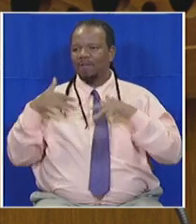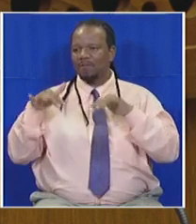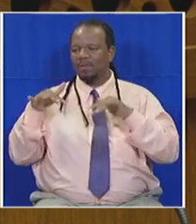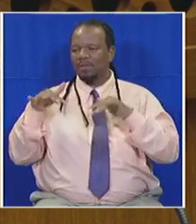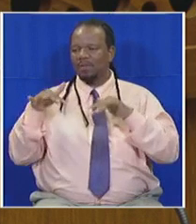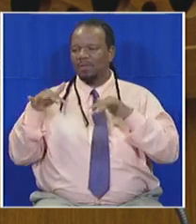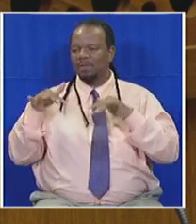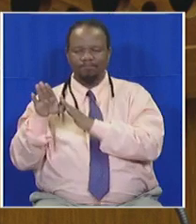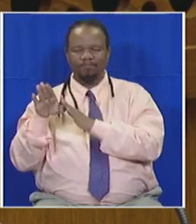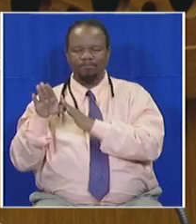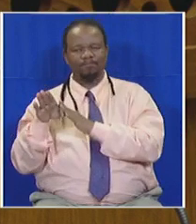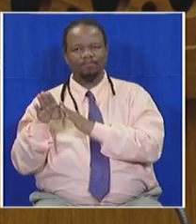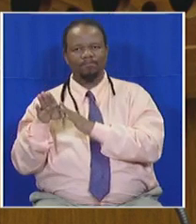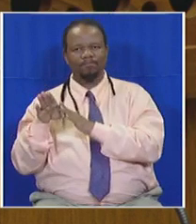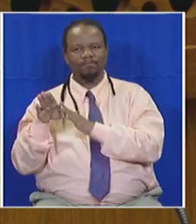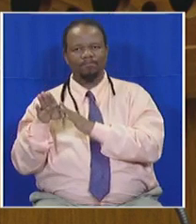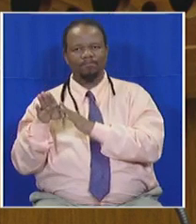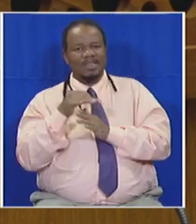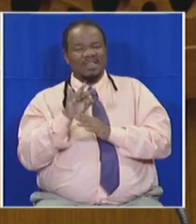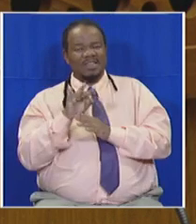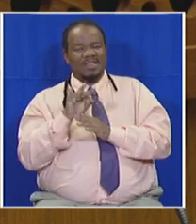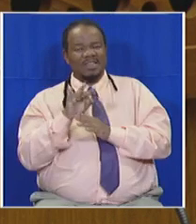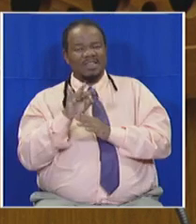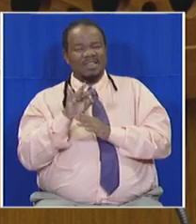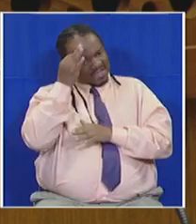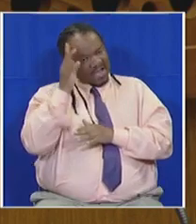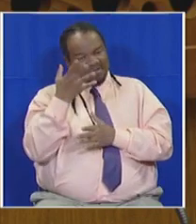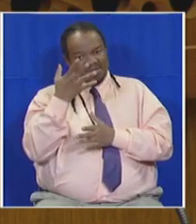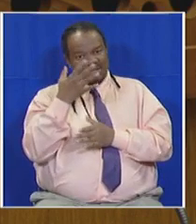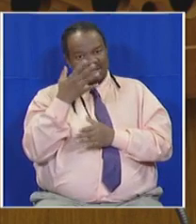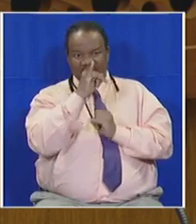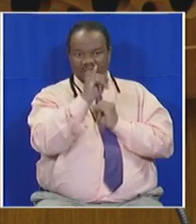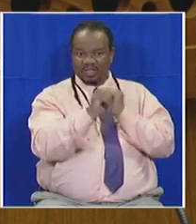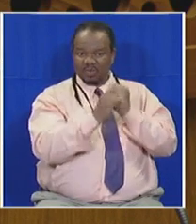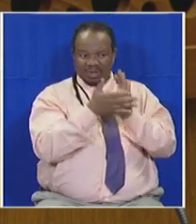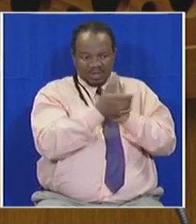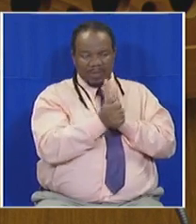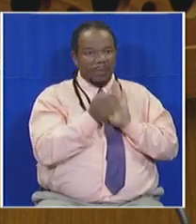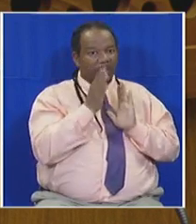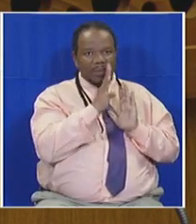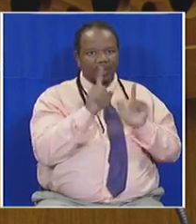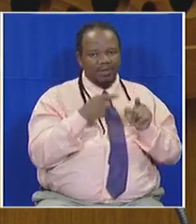It cannot succeed if our government does not have necessary institutional capacity that will enable the government at